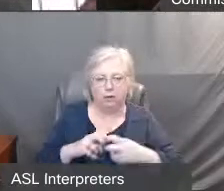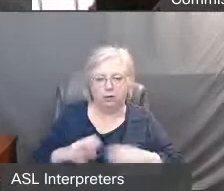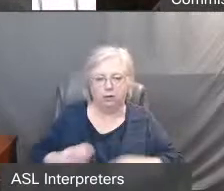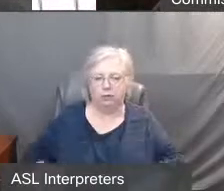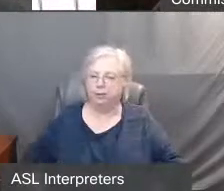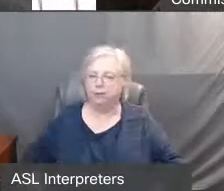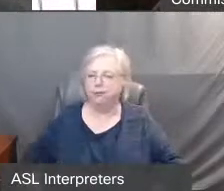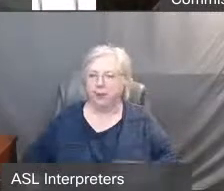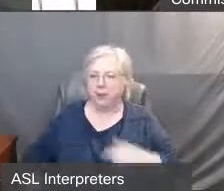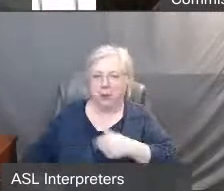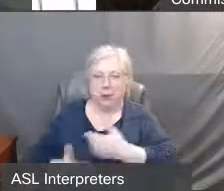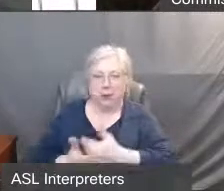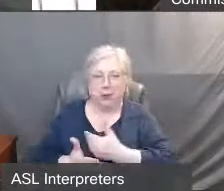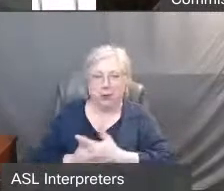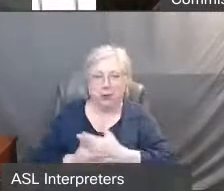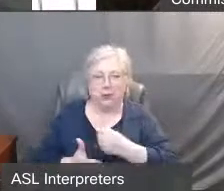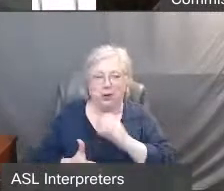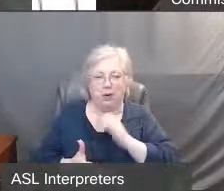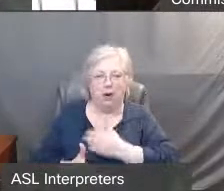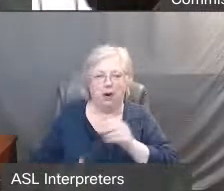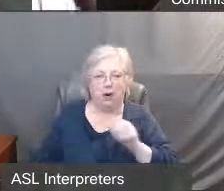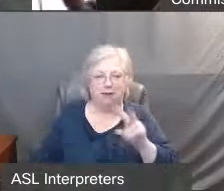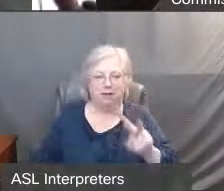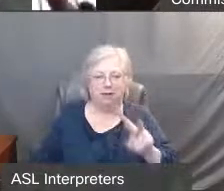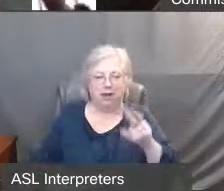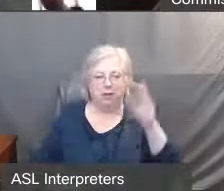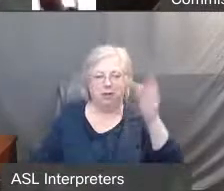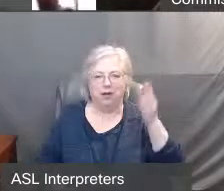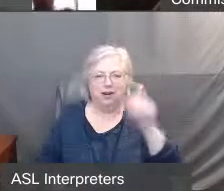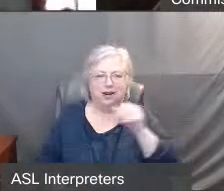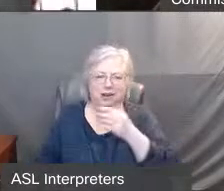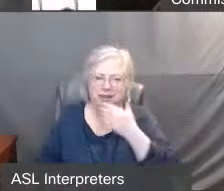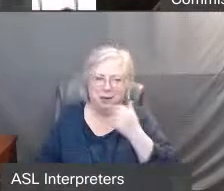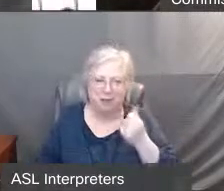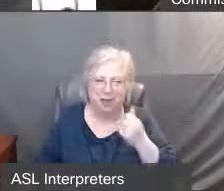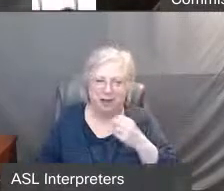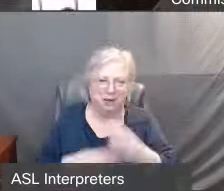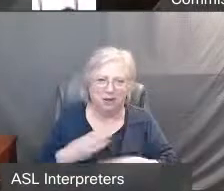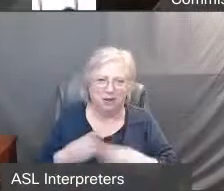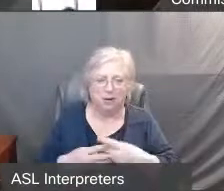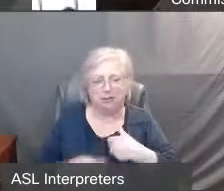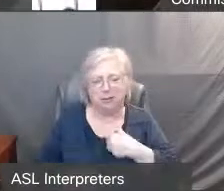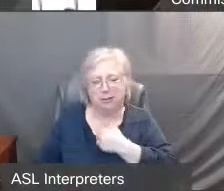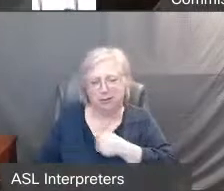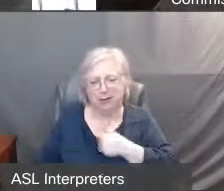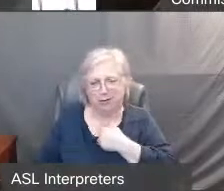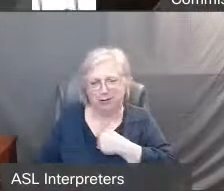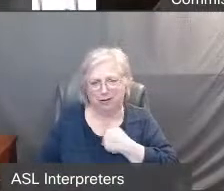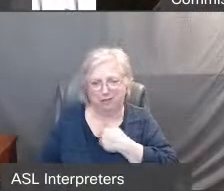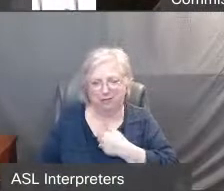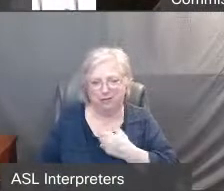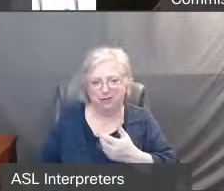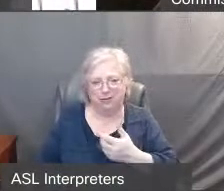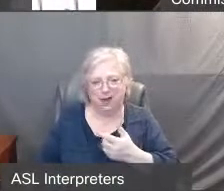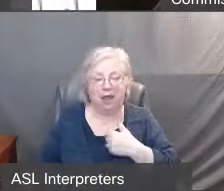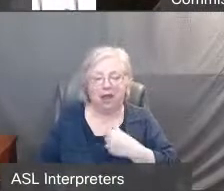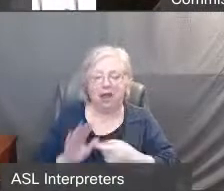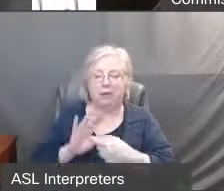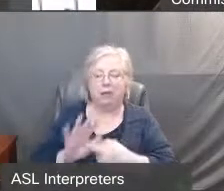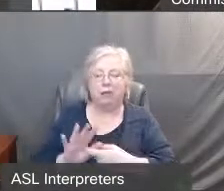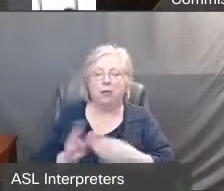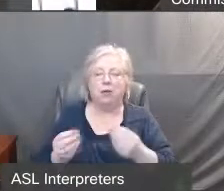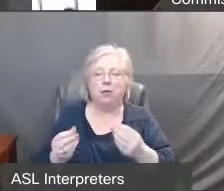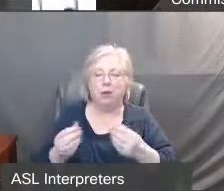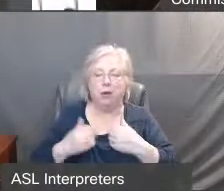We're new at this, so our AV presentations aren't the best in the world, and I apologize for that. I represent the